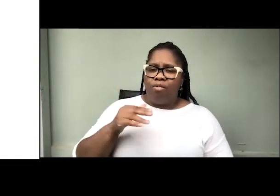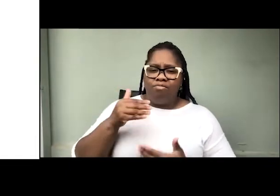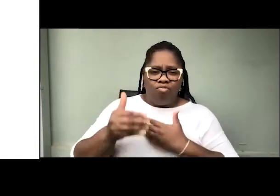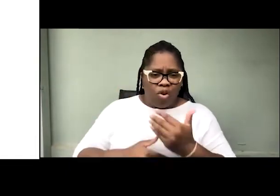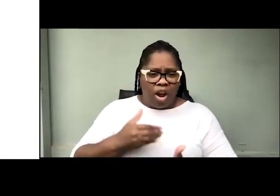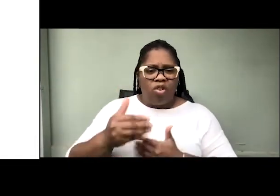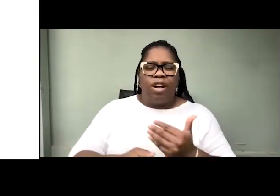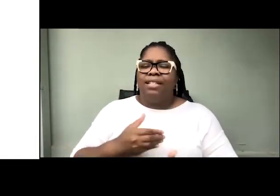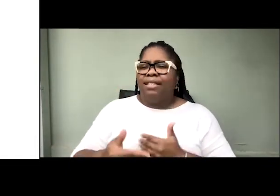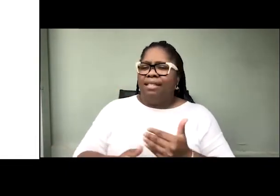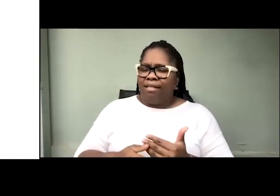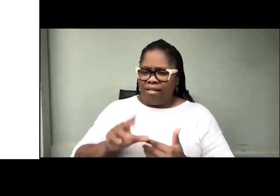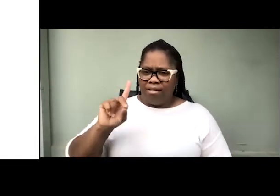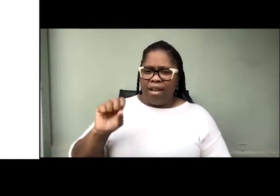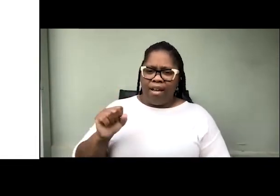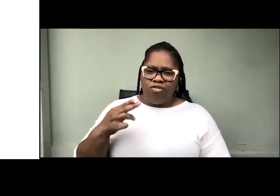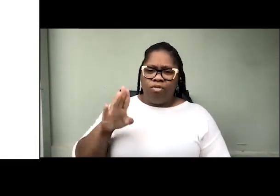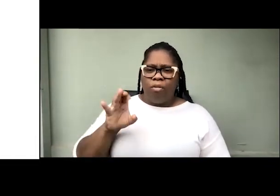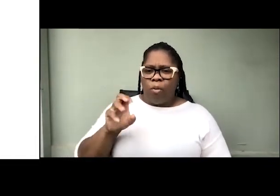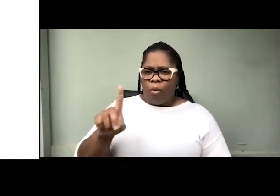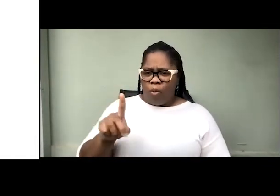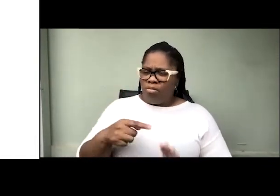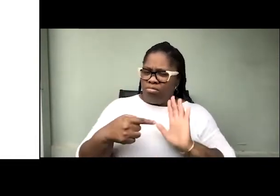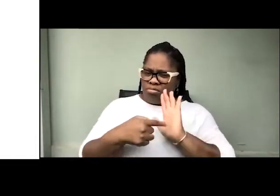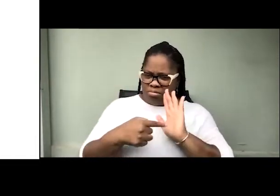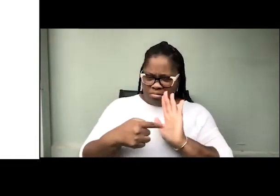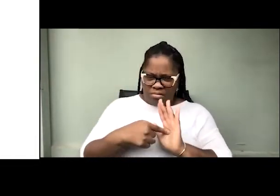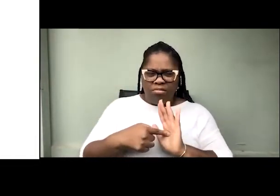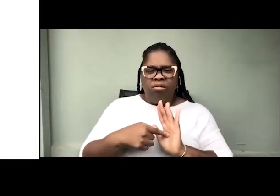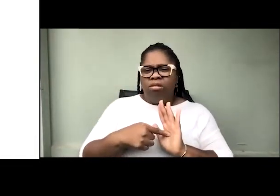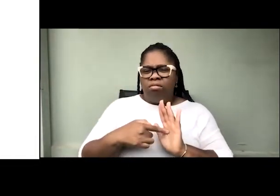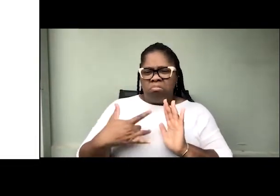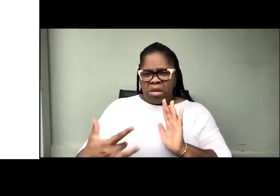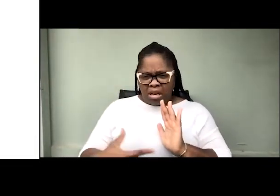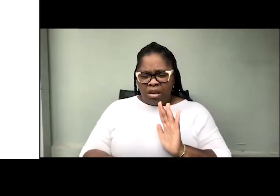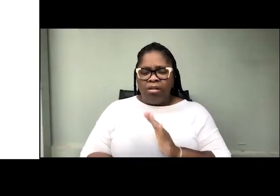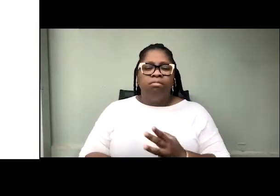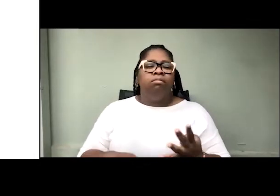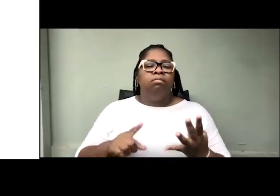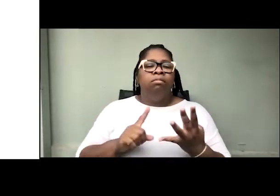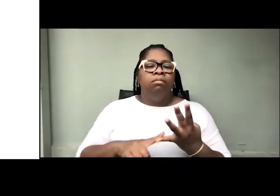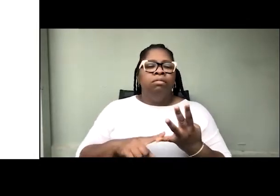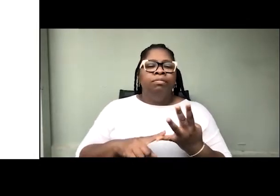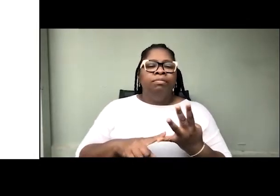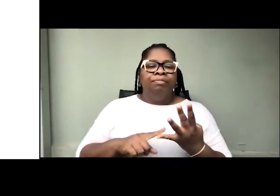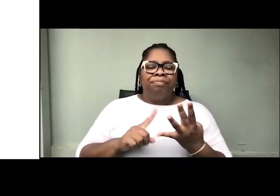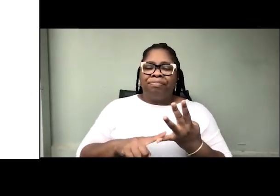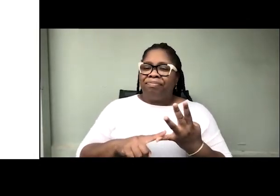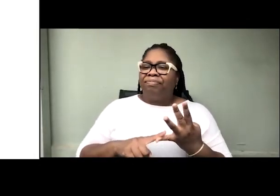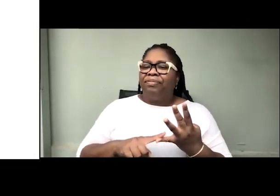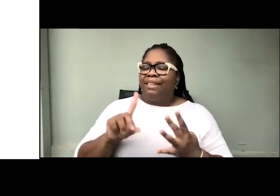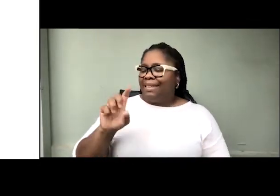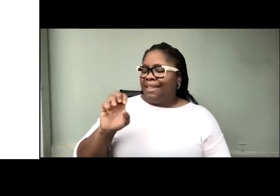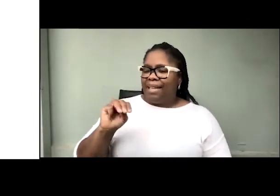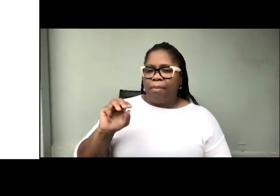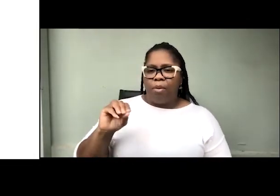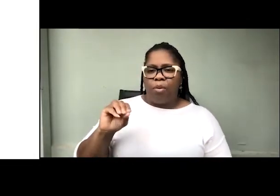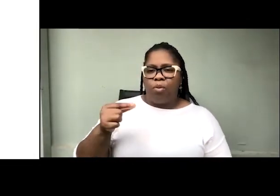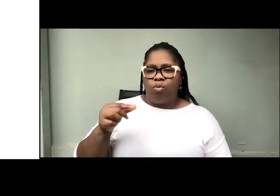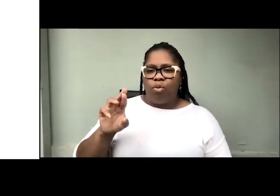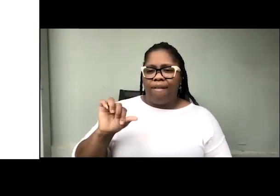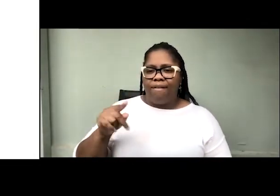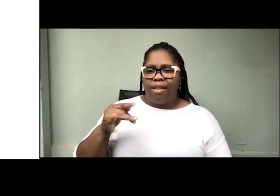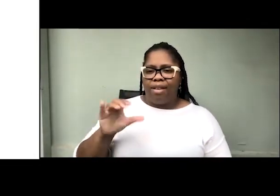trends and key indicators. And then we also have a demographic dashboard that provides a profile of older adult population